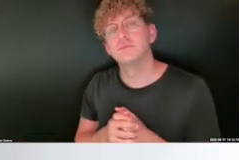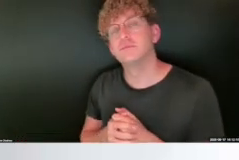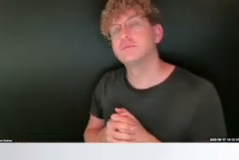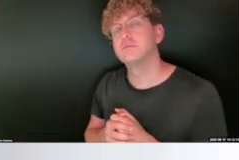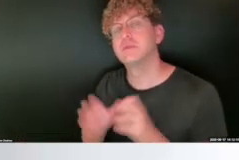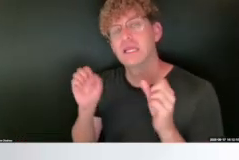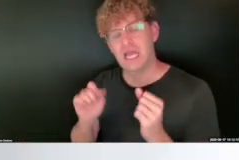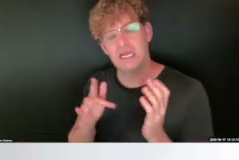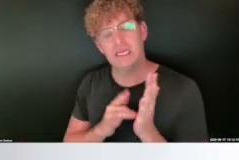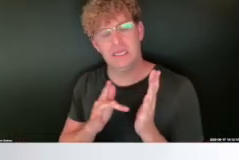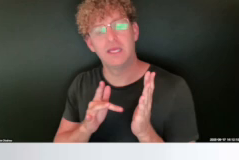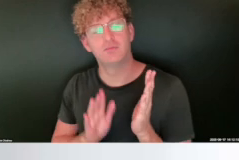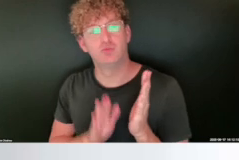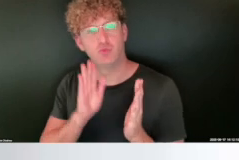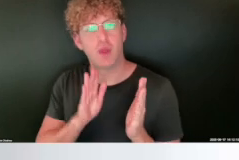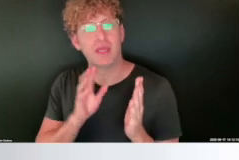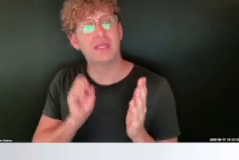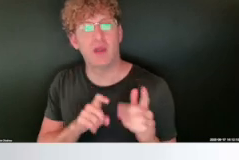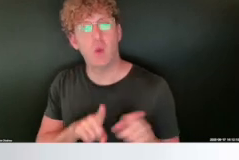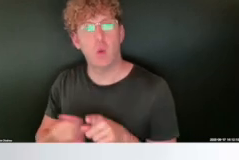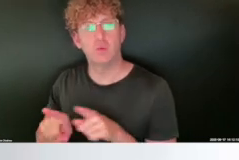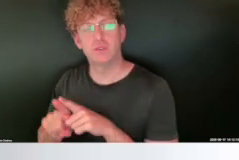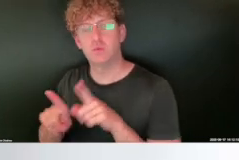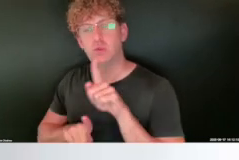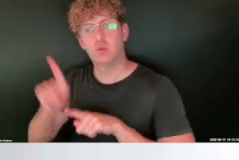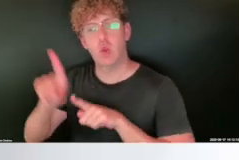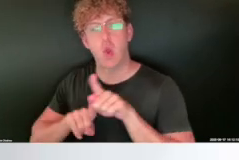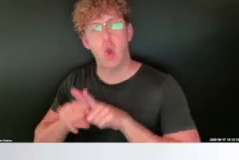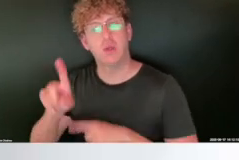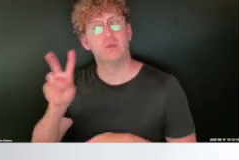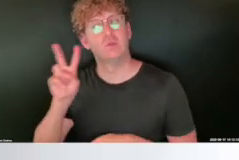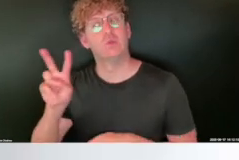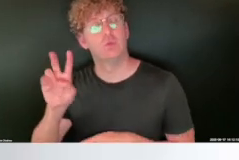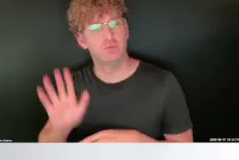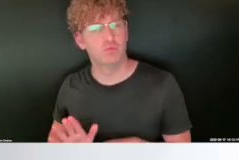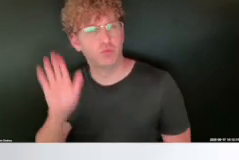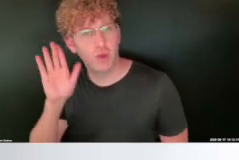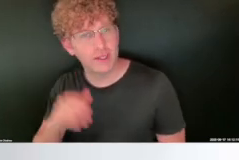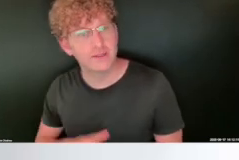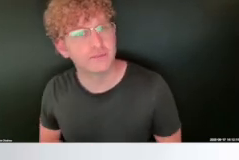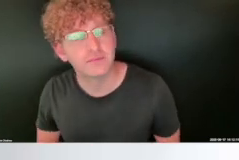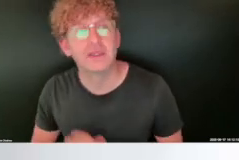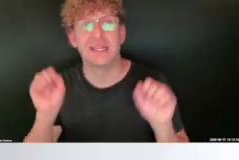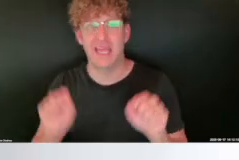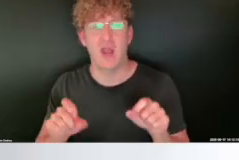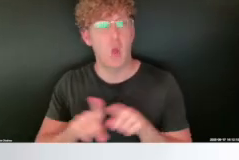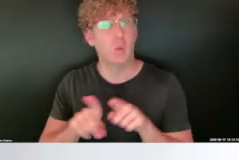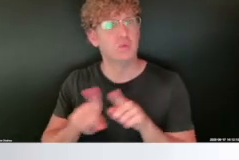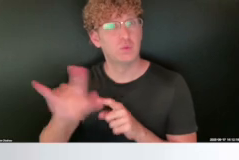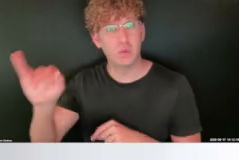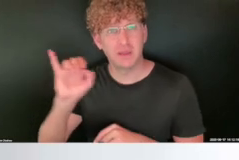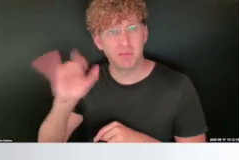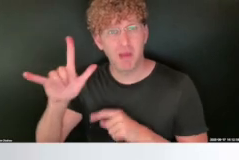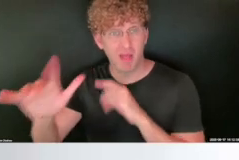can also press *2 to raise your hand. You can also email questions to the email listed on the slide here,